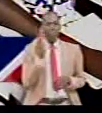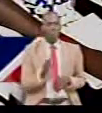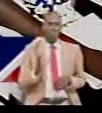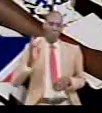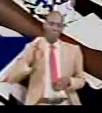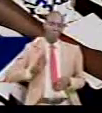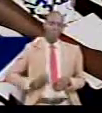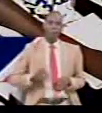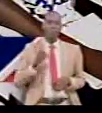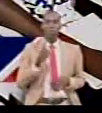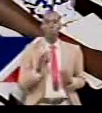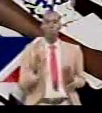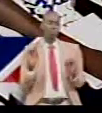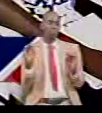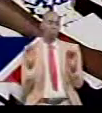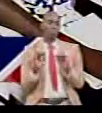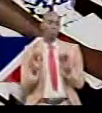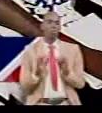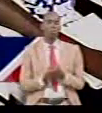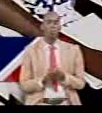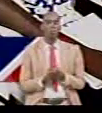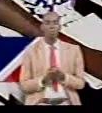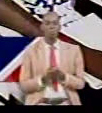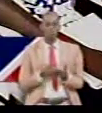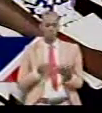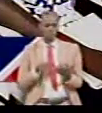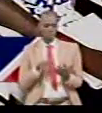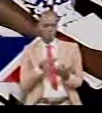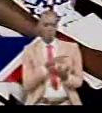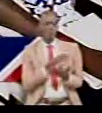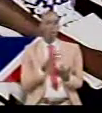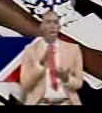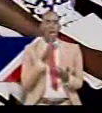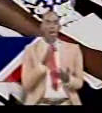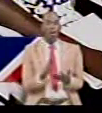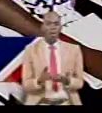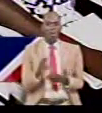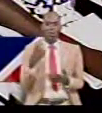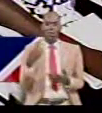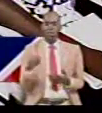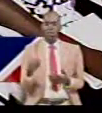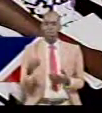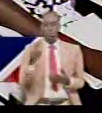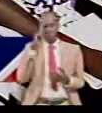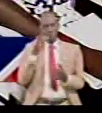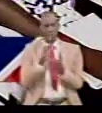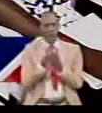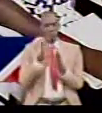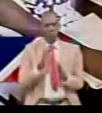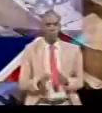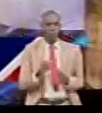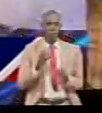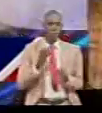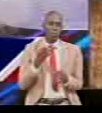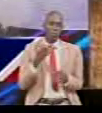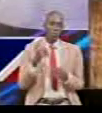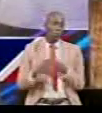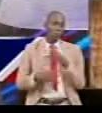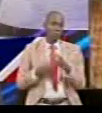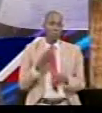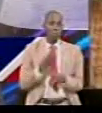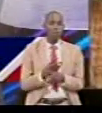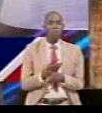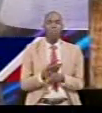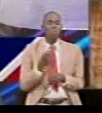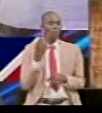you nothing. These were gentle believers. They had not been circumcised before because they